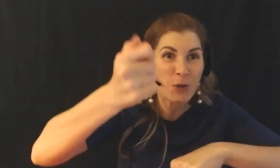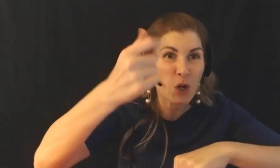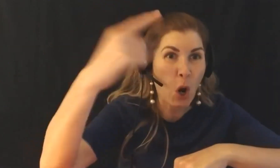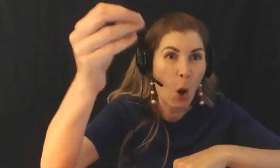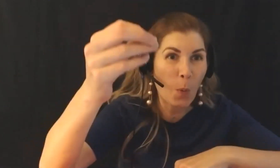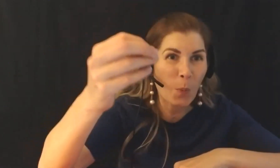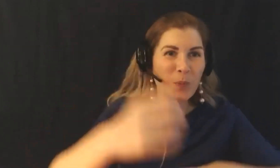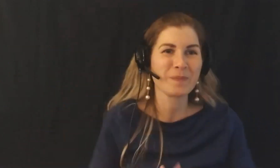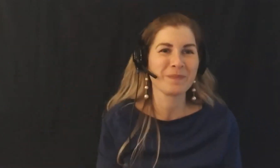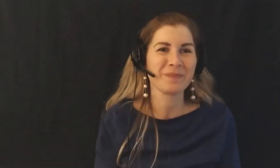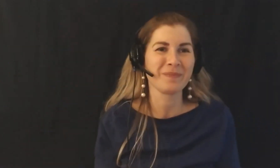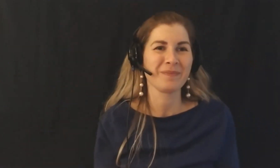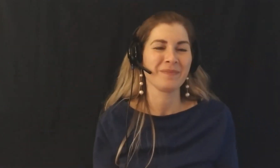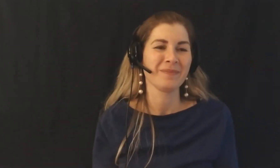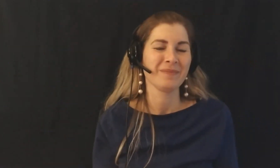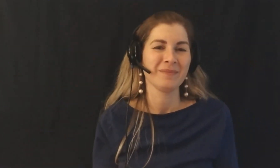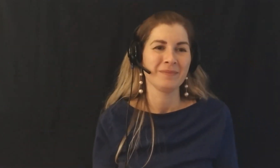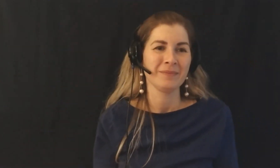Go. Where they were.